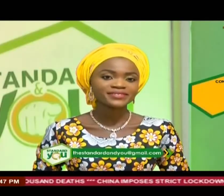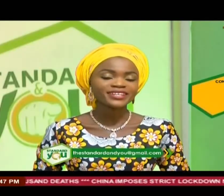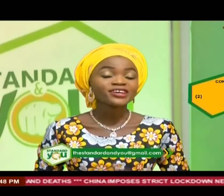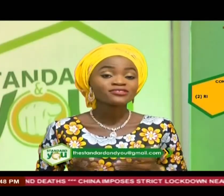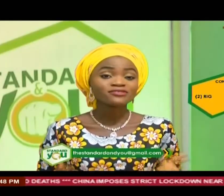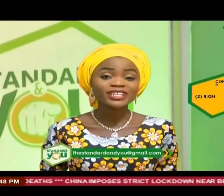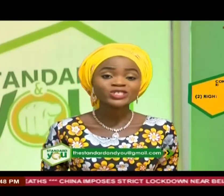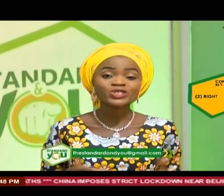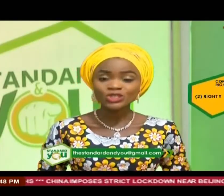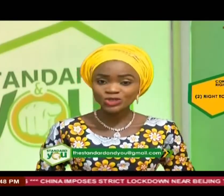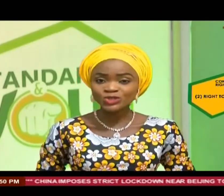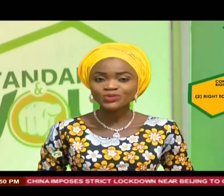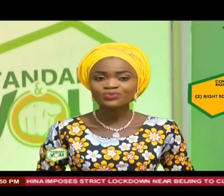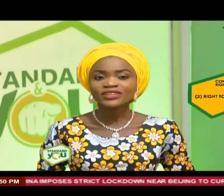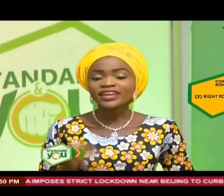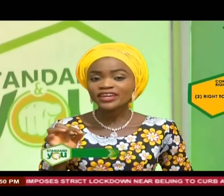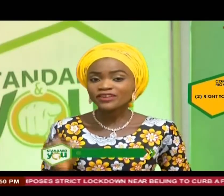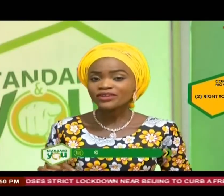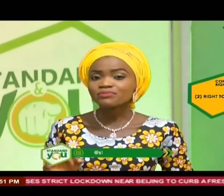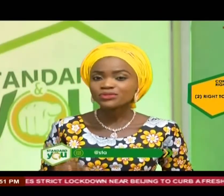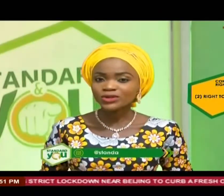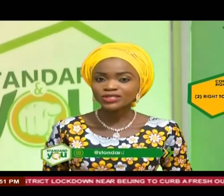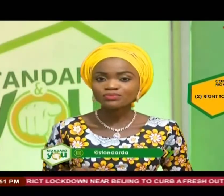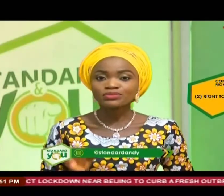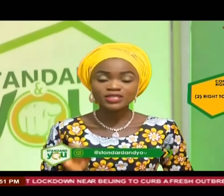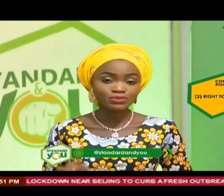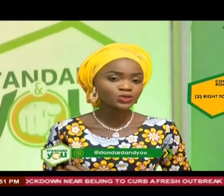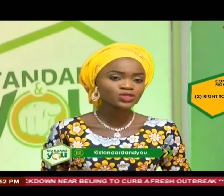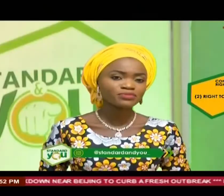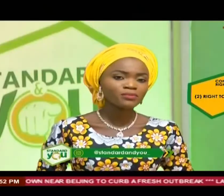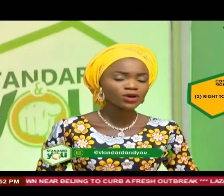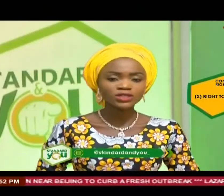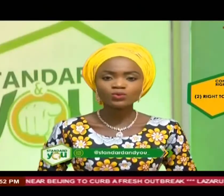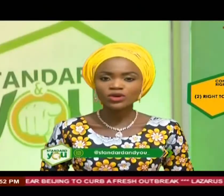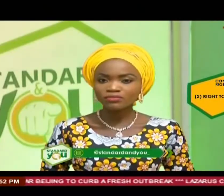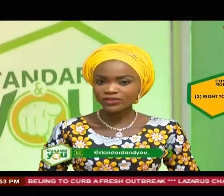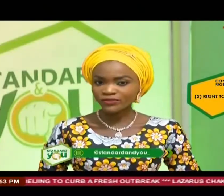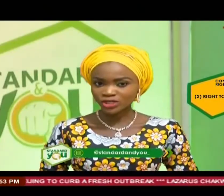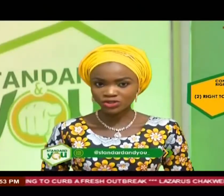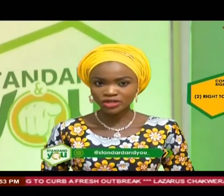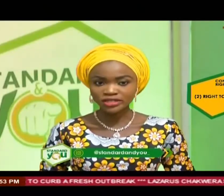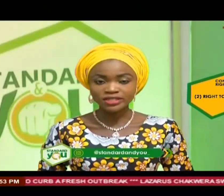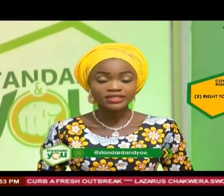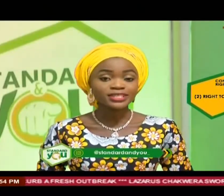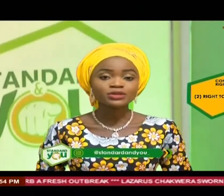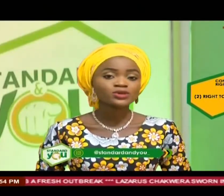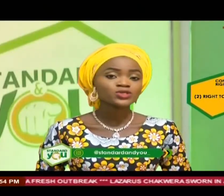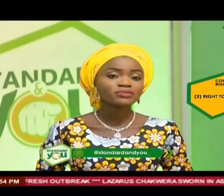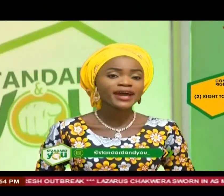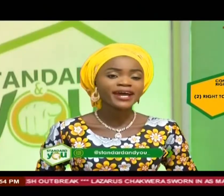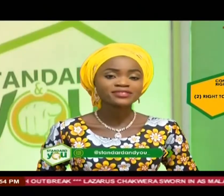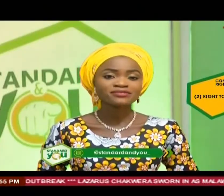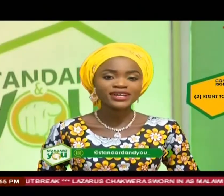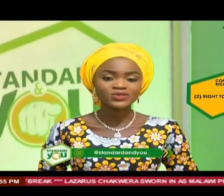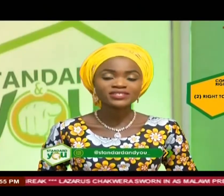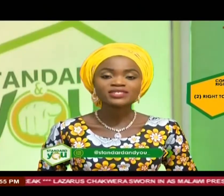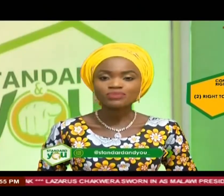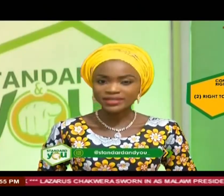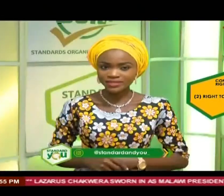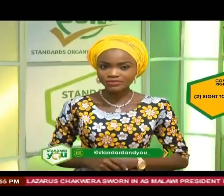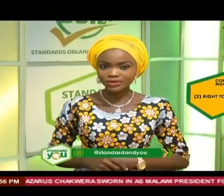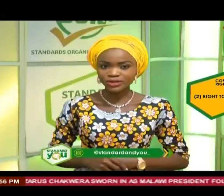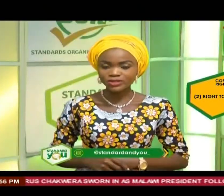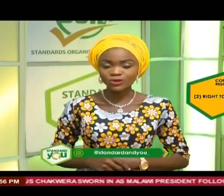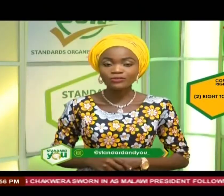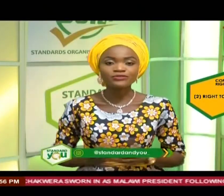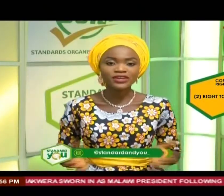devices. Right to choose. If a product is produced by more than one manufacturer, then the consumer has a right to